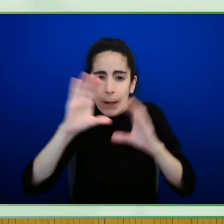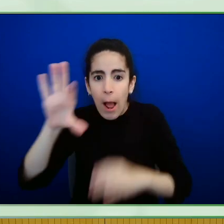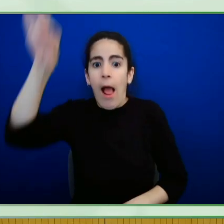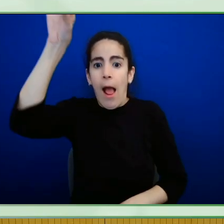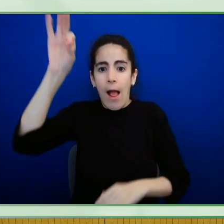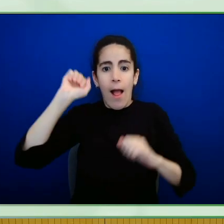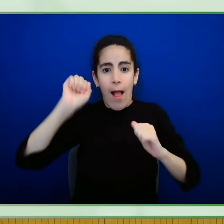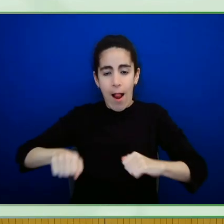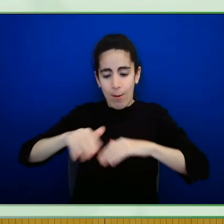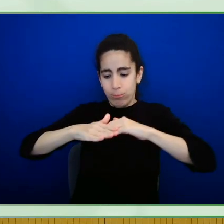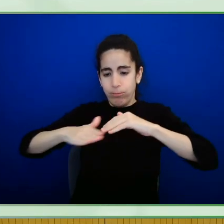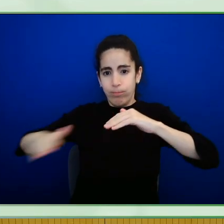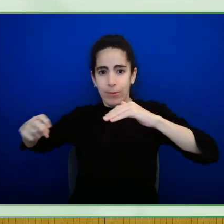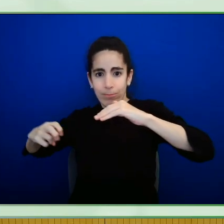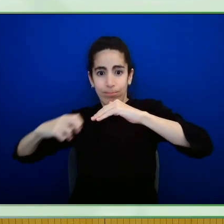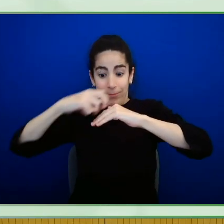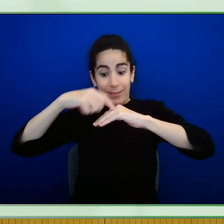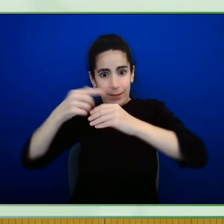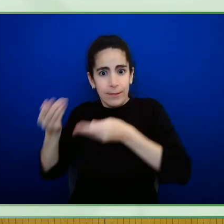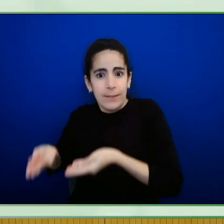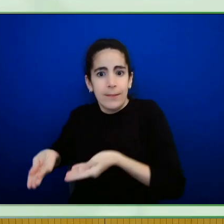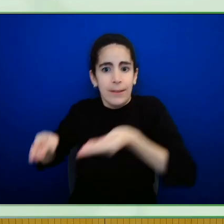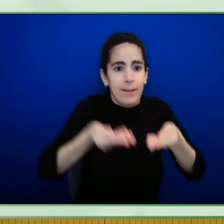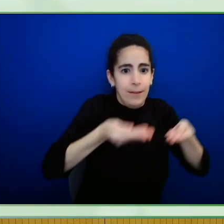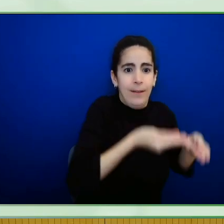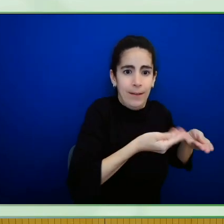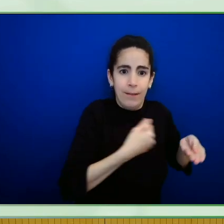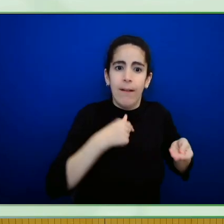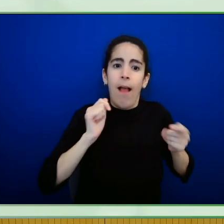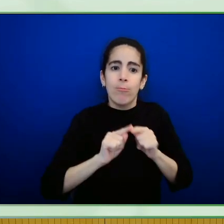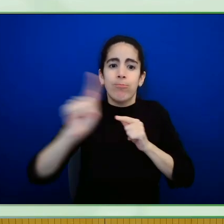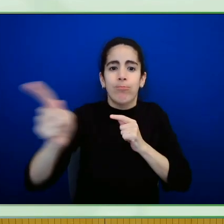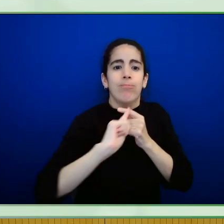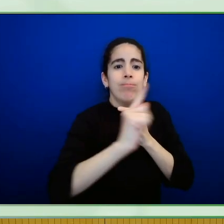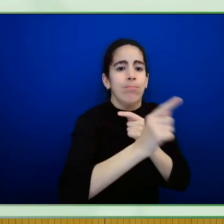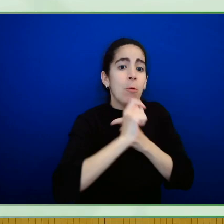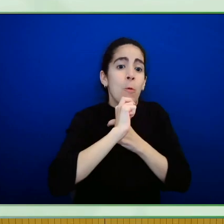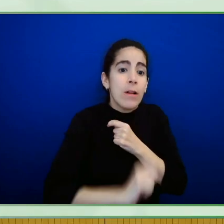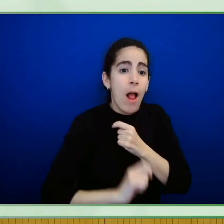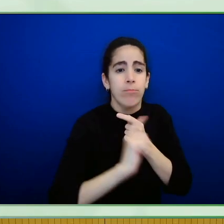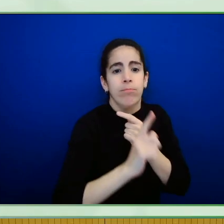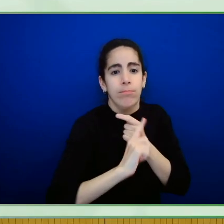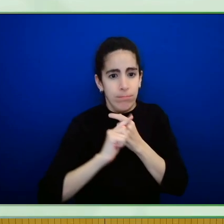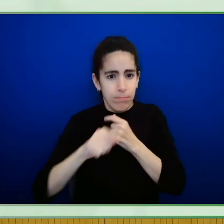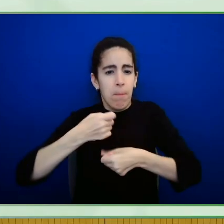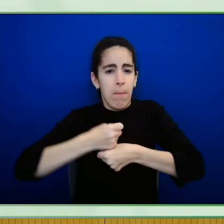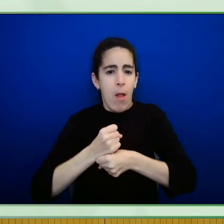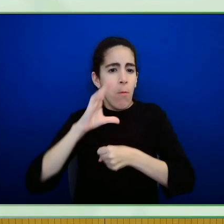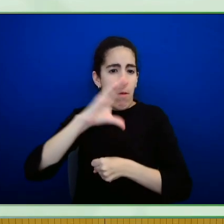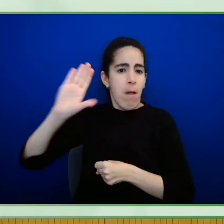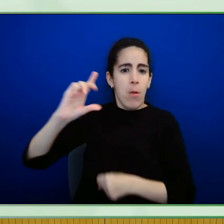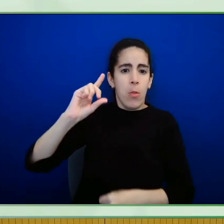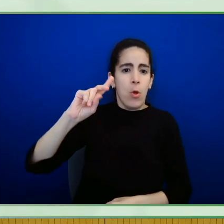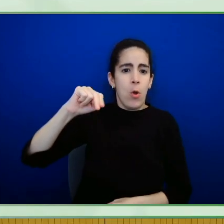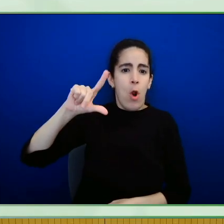it. It's made by the Dunlop Company. Everybody needs one. And they will give you a big discount if